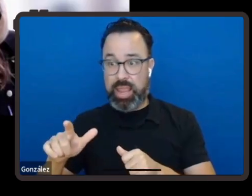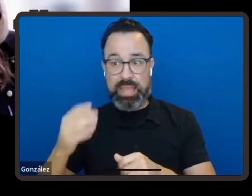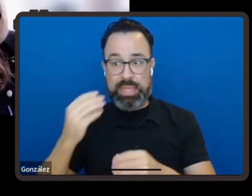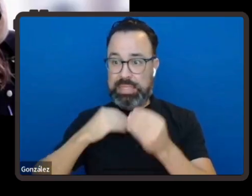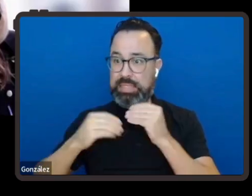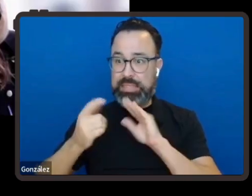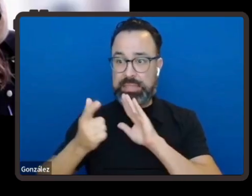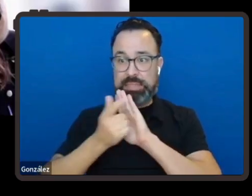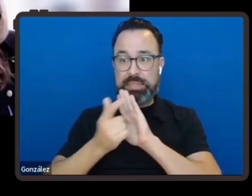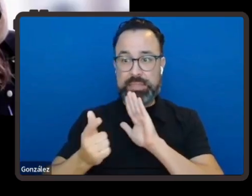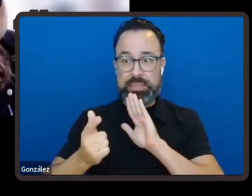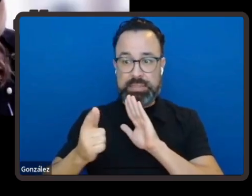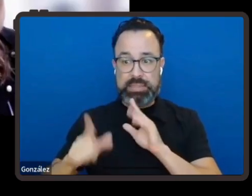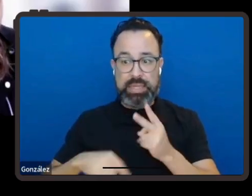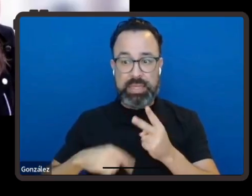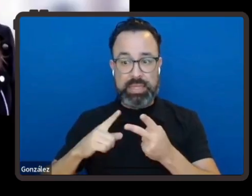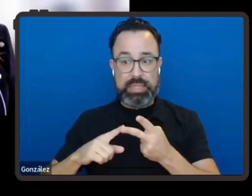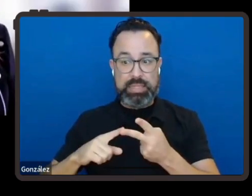G-tube feeding?